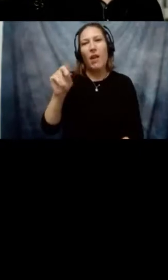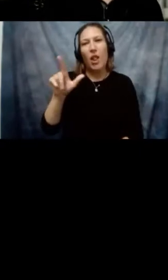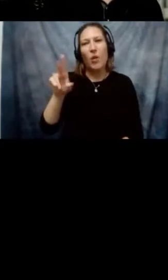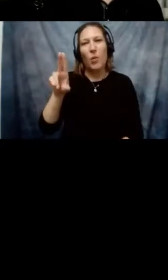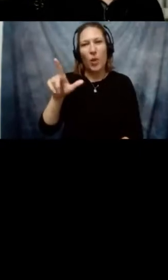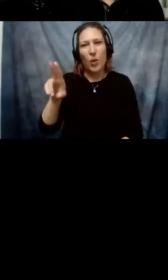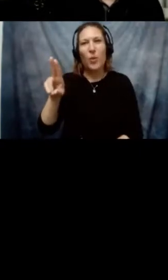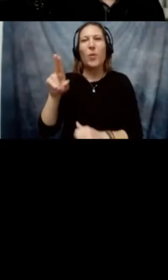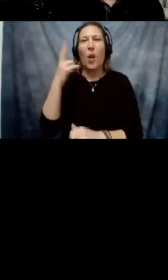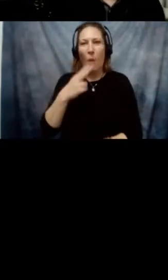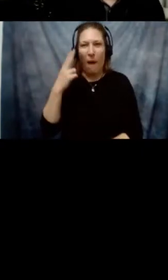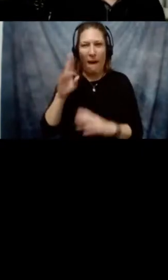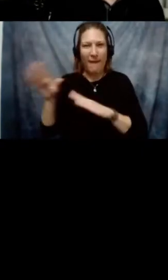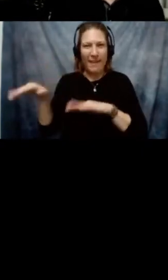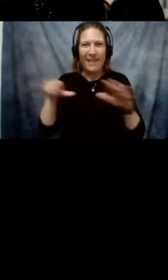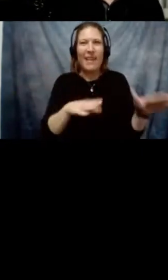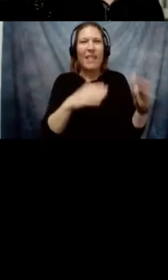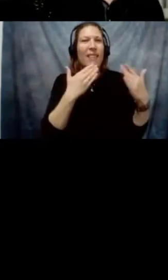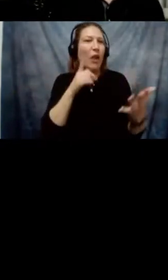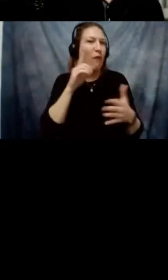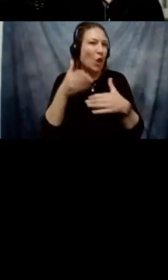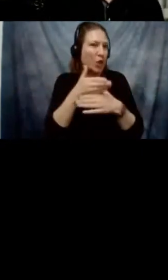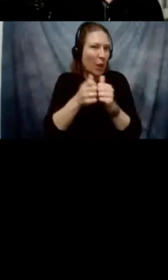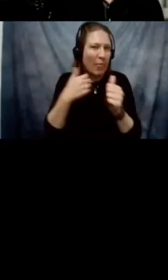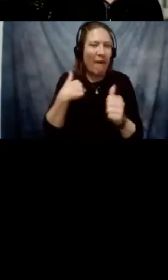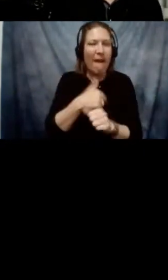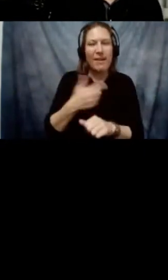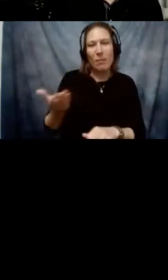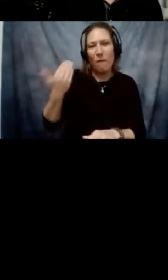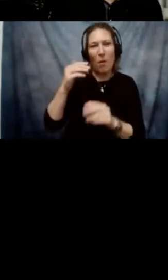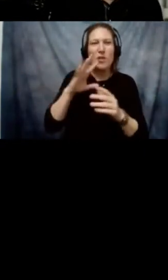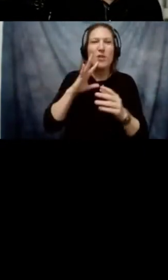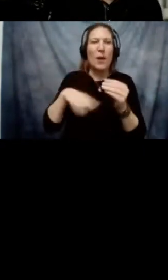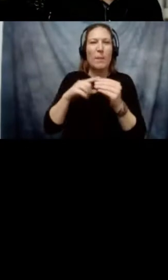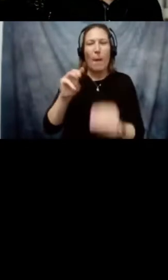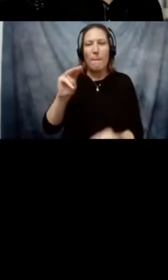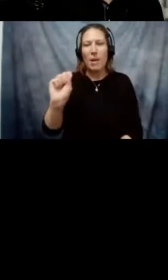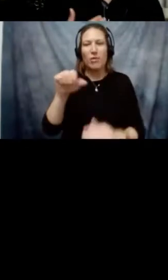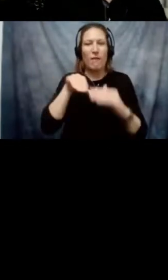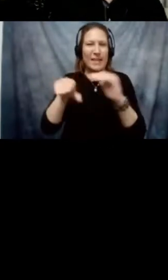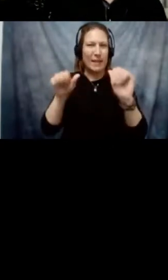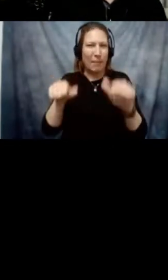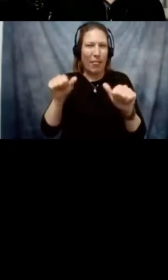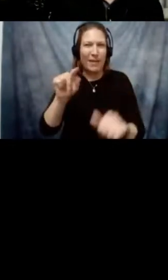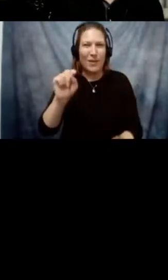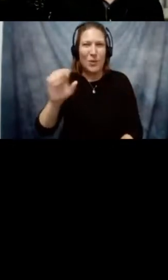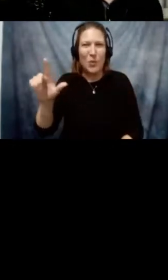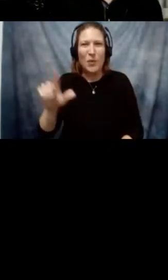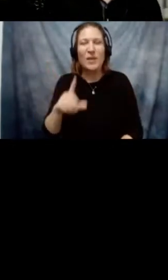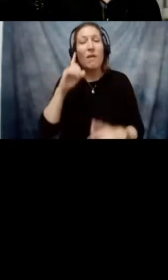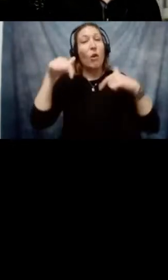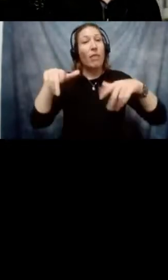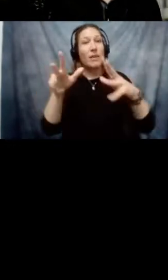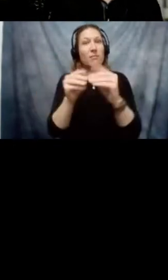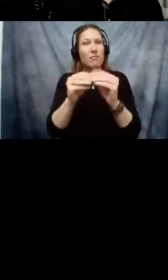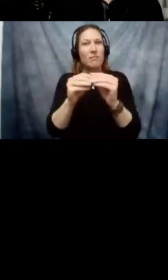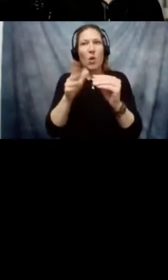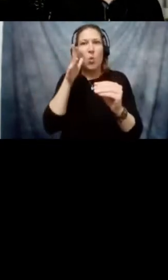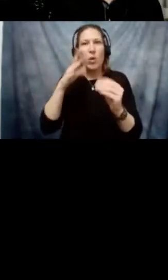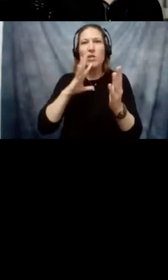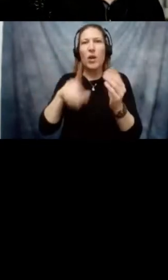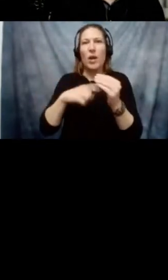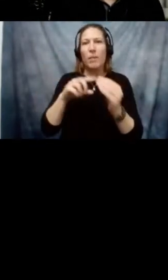for sharing with us, Gwen, with Microsoft accessibility tools. And now in this one, we're going to be talking about